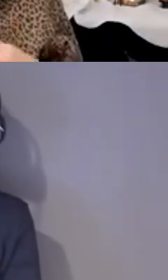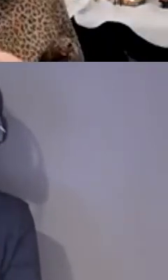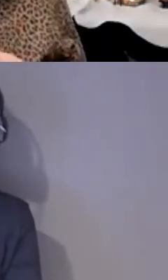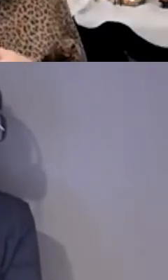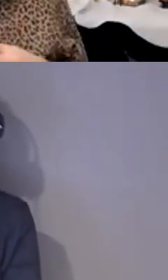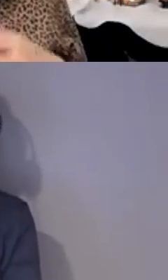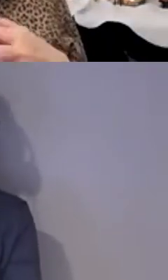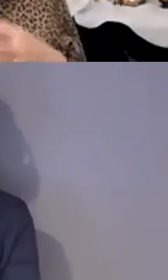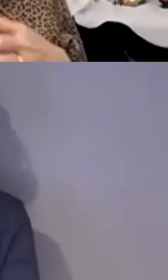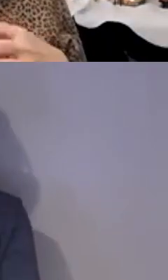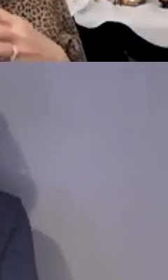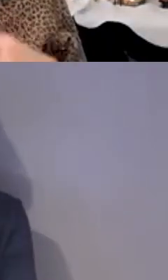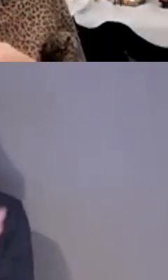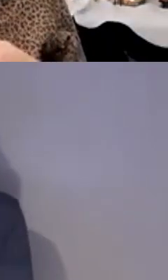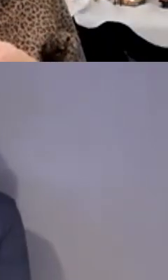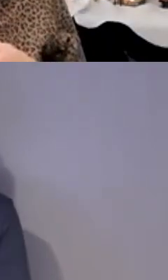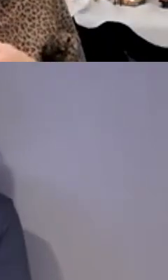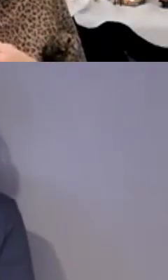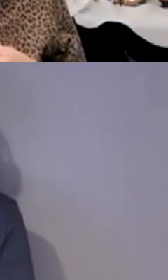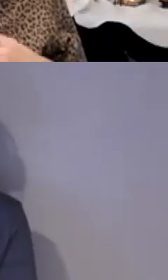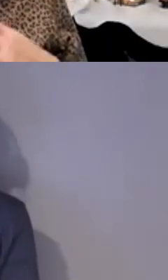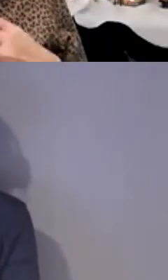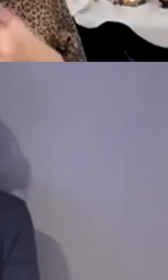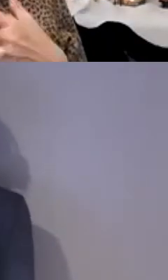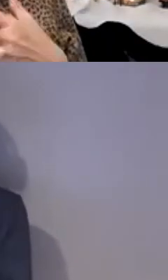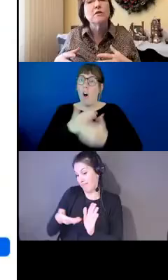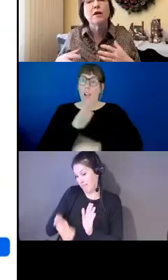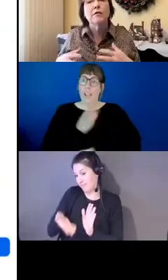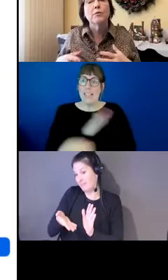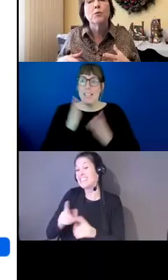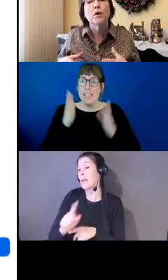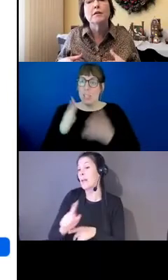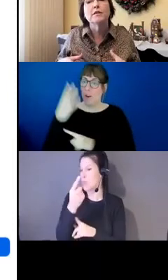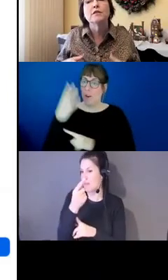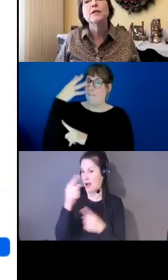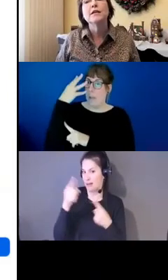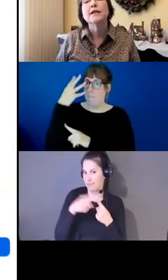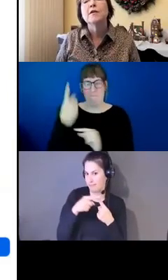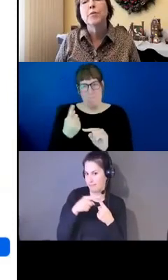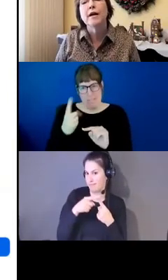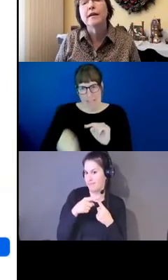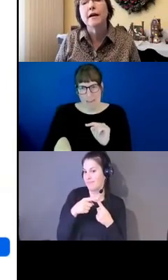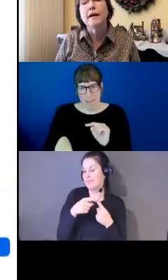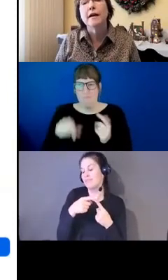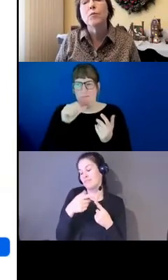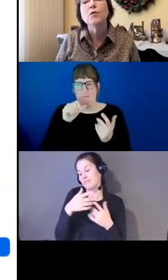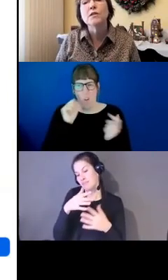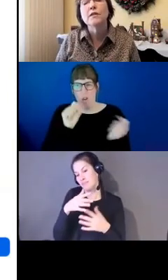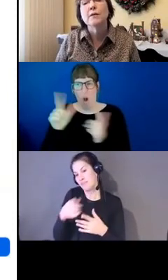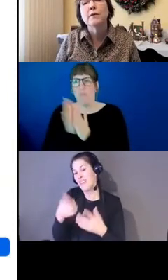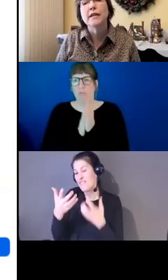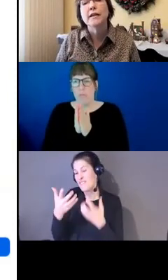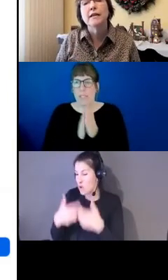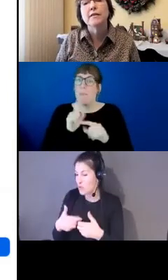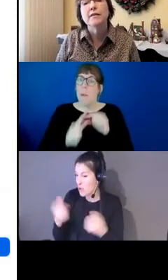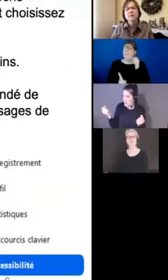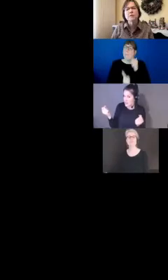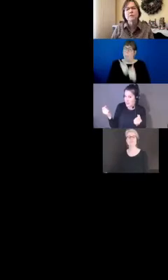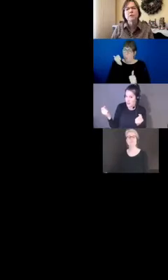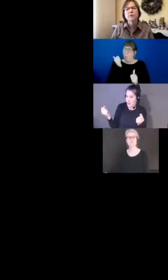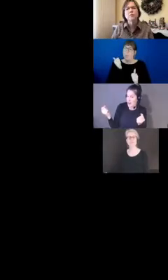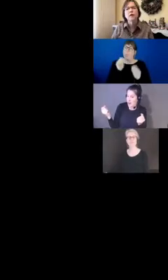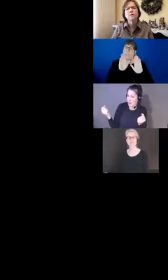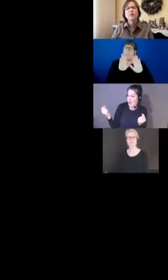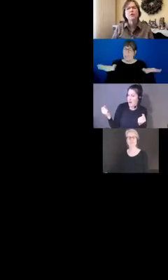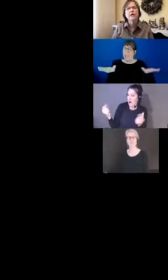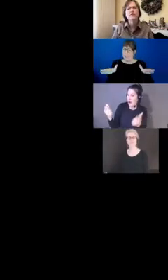together. It doesn't work for every singer to be on video. Not everyone wanted to do it, but most of them did. And this was the